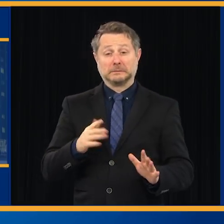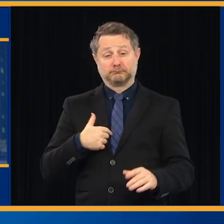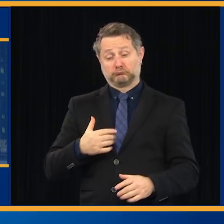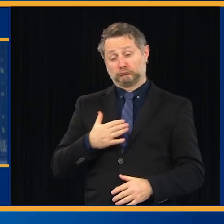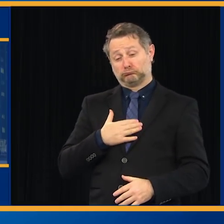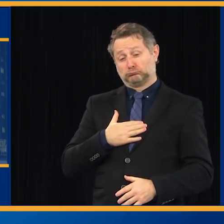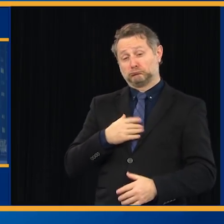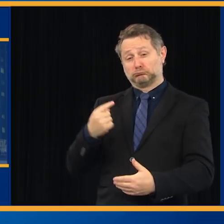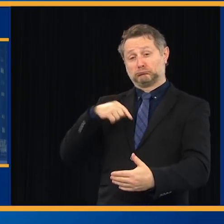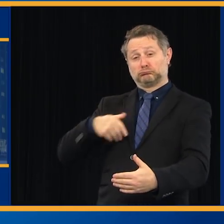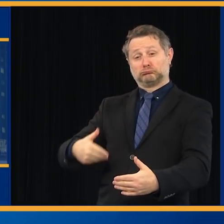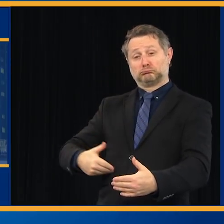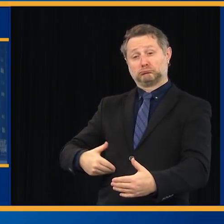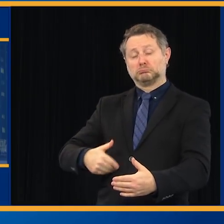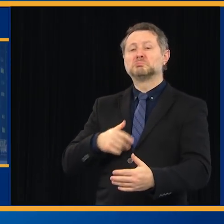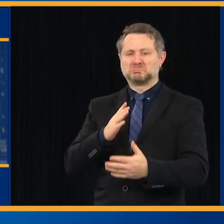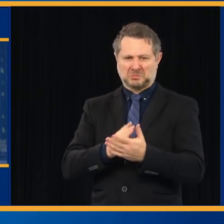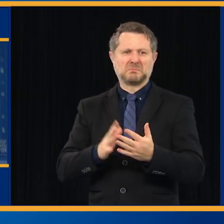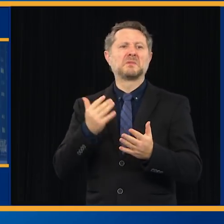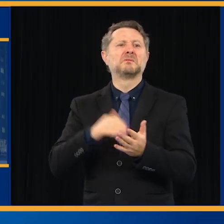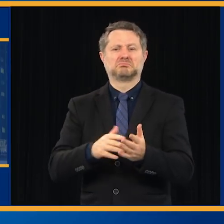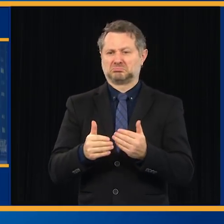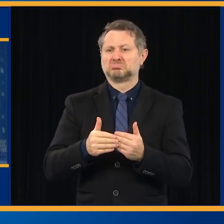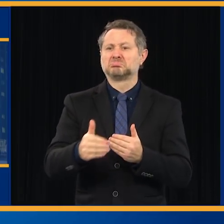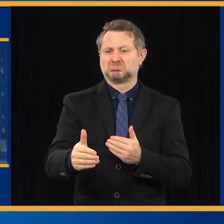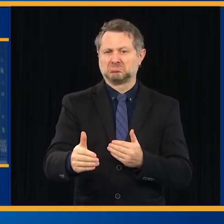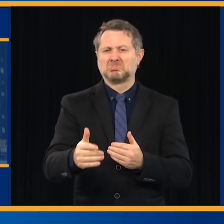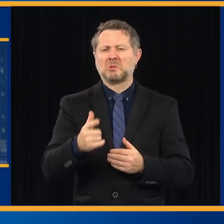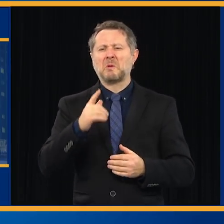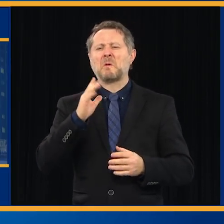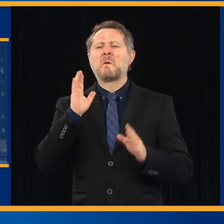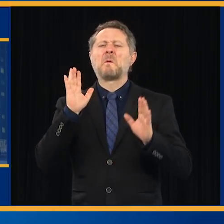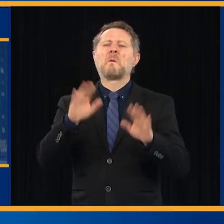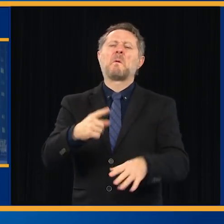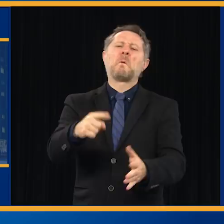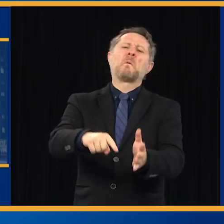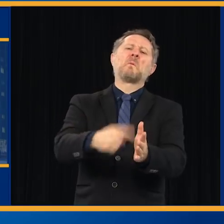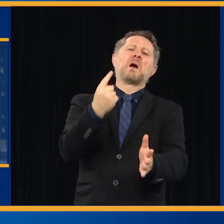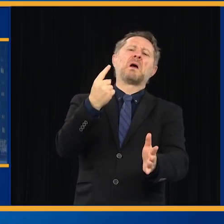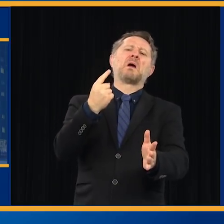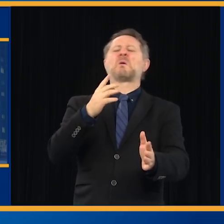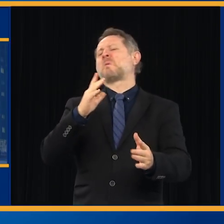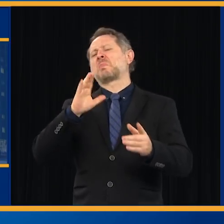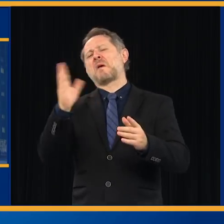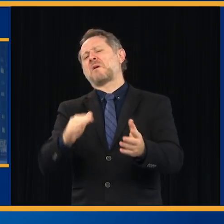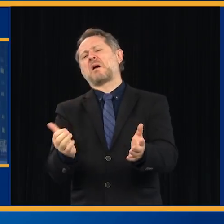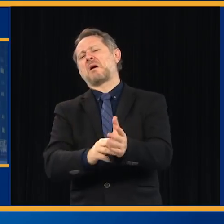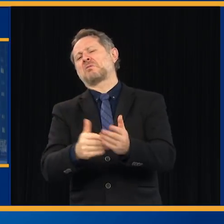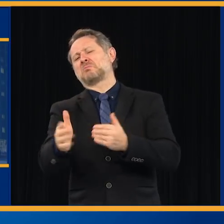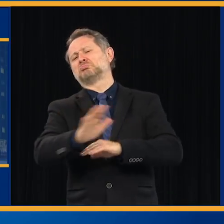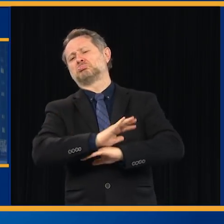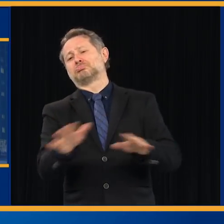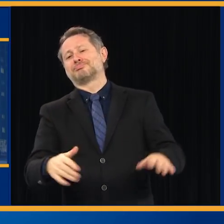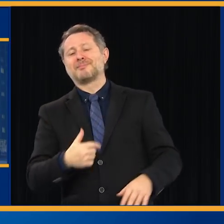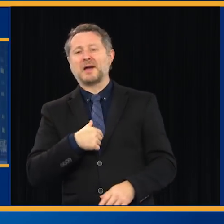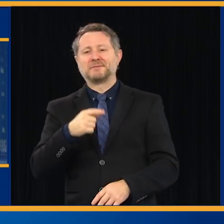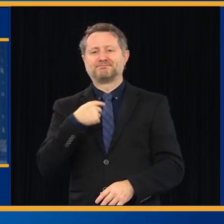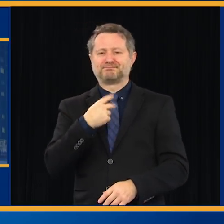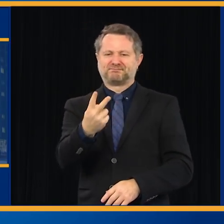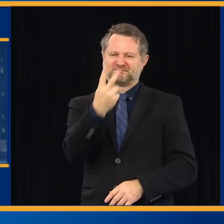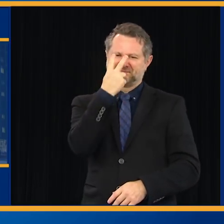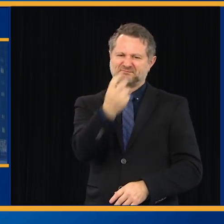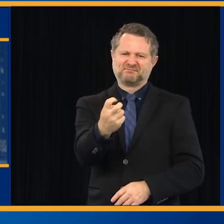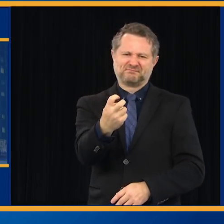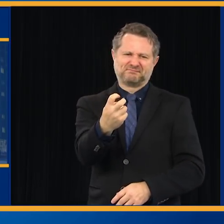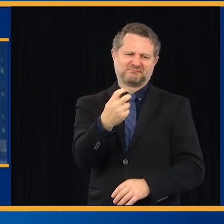sits back and says, well, this is the only public health threat that we're going to face, it's not the case. We're